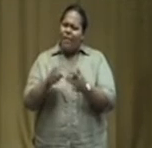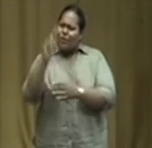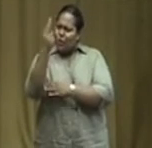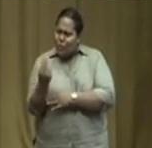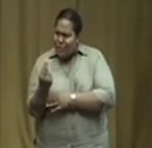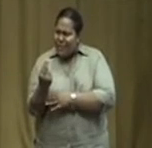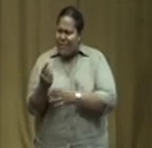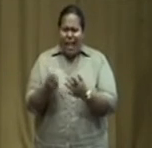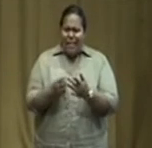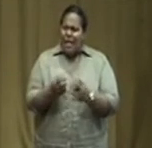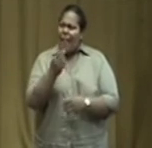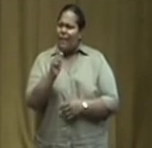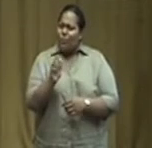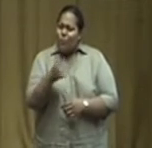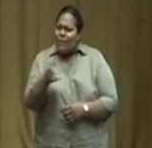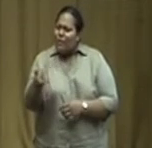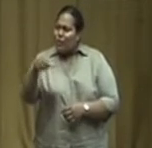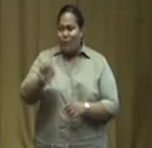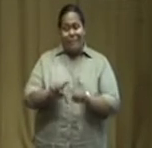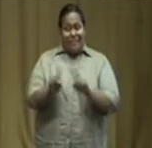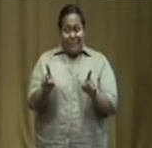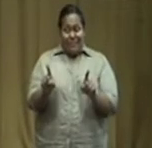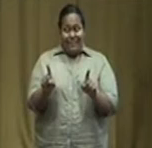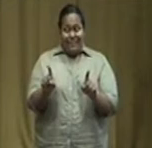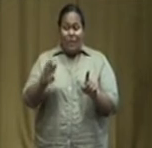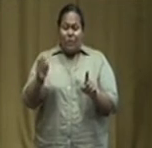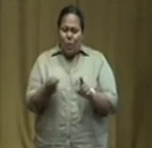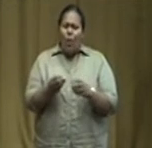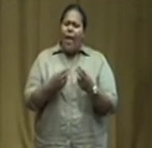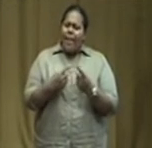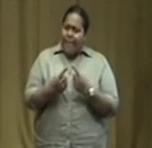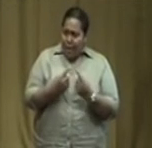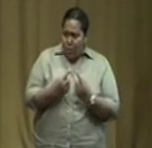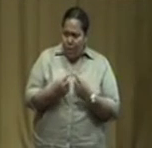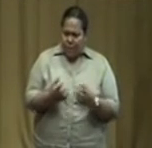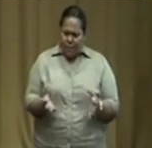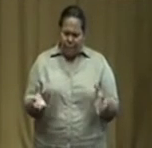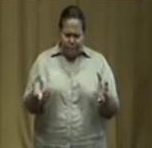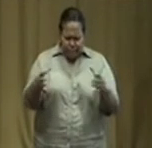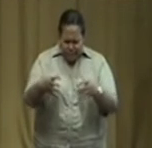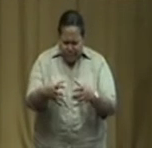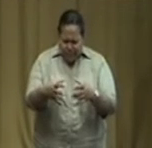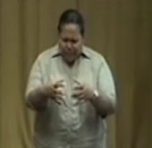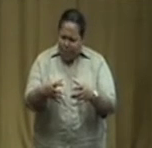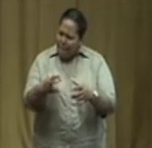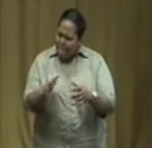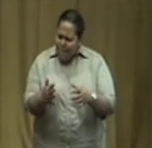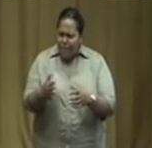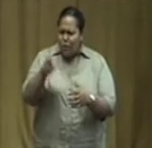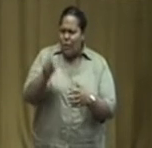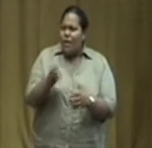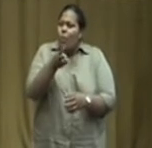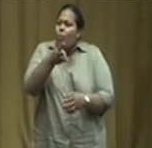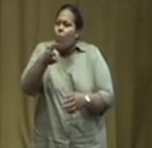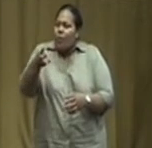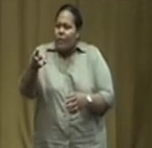different terminologies used. So the network got together and said, well, let's try and find a term that doesn't conflict with the